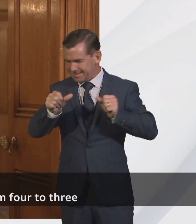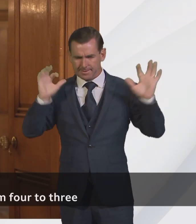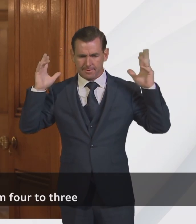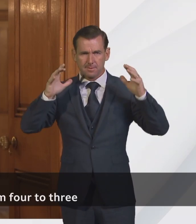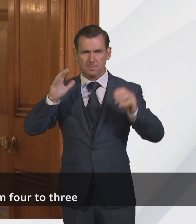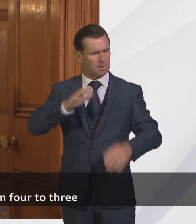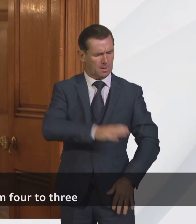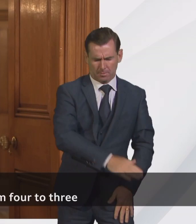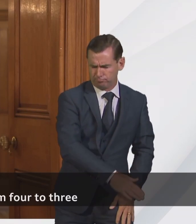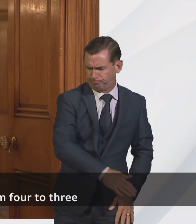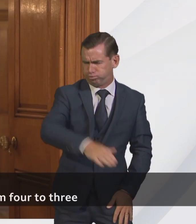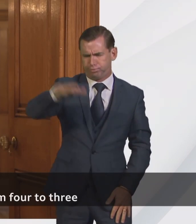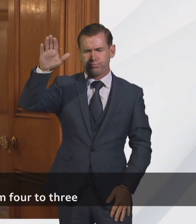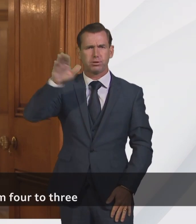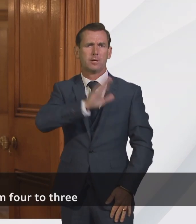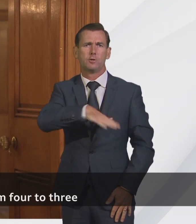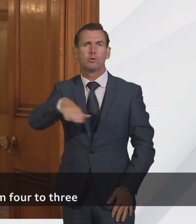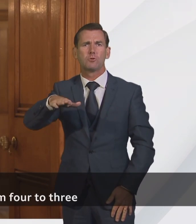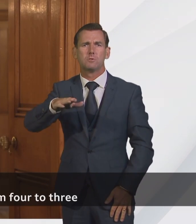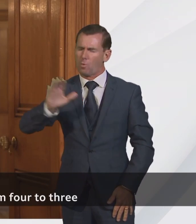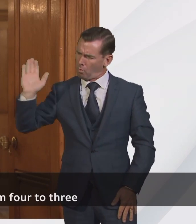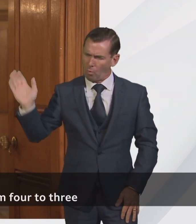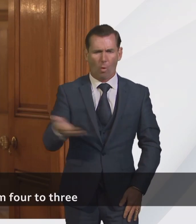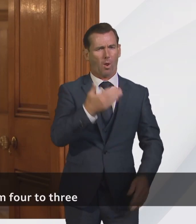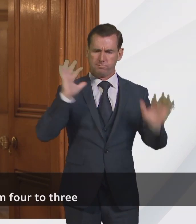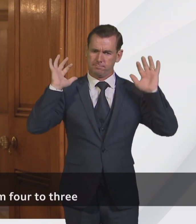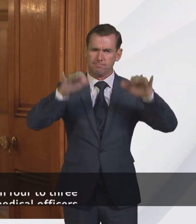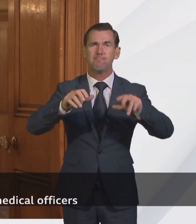every year group has the benefit of a first-class education.